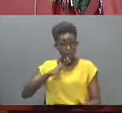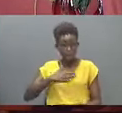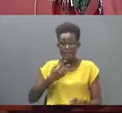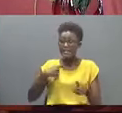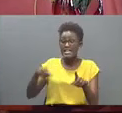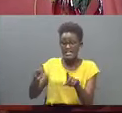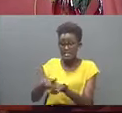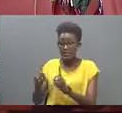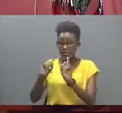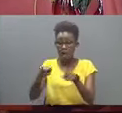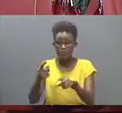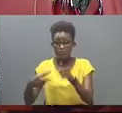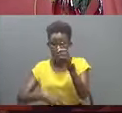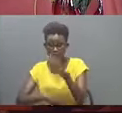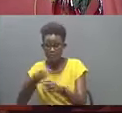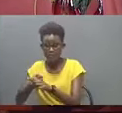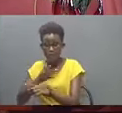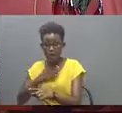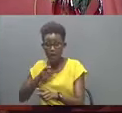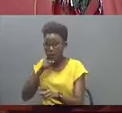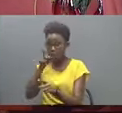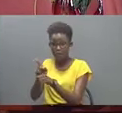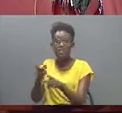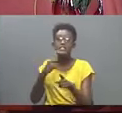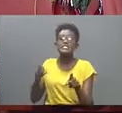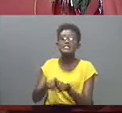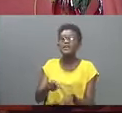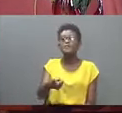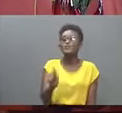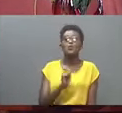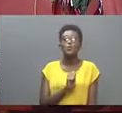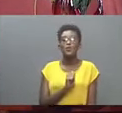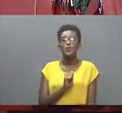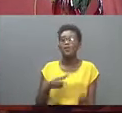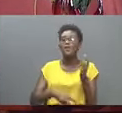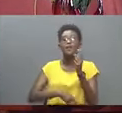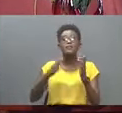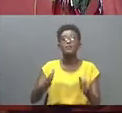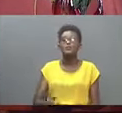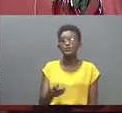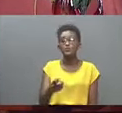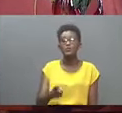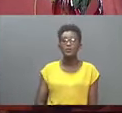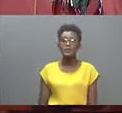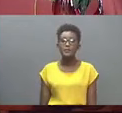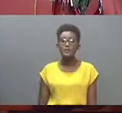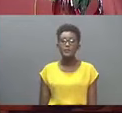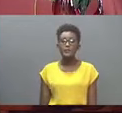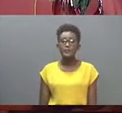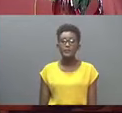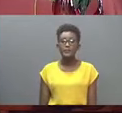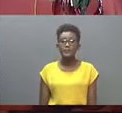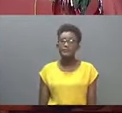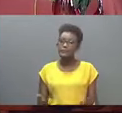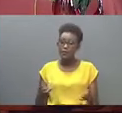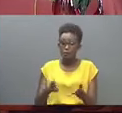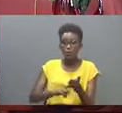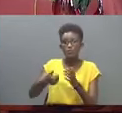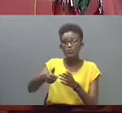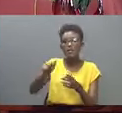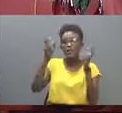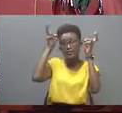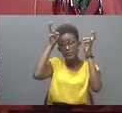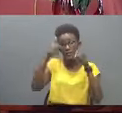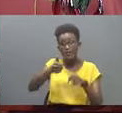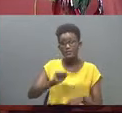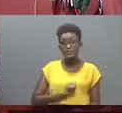are coming to steal from my brother, then you are a part And you are driven by the devil. Rero buri